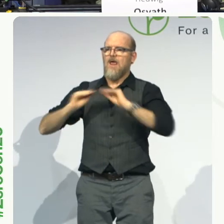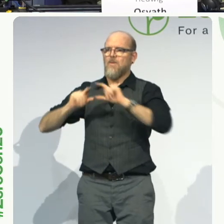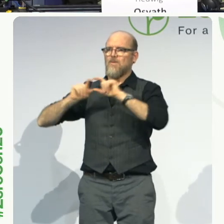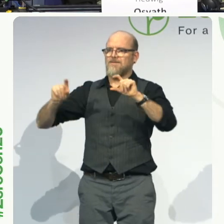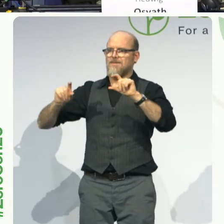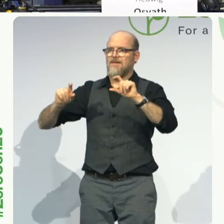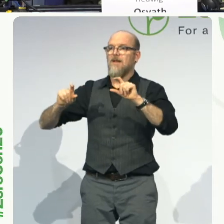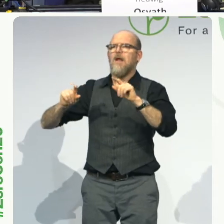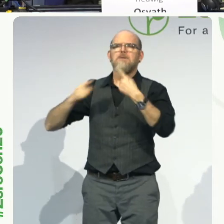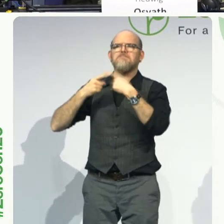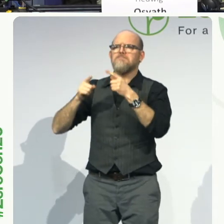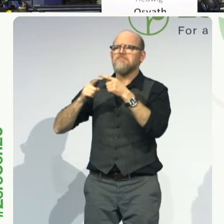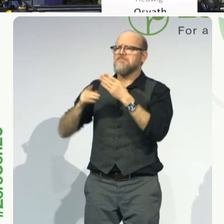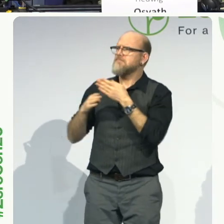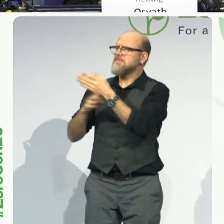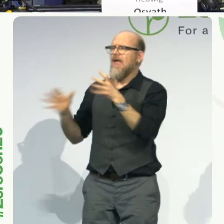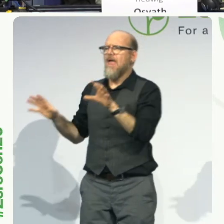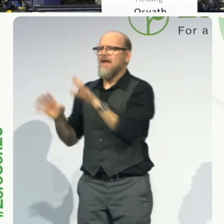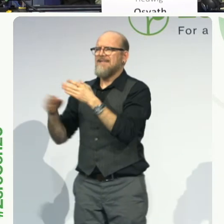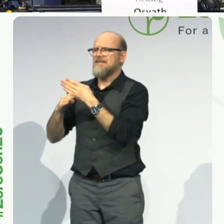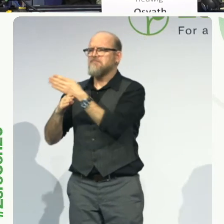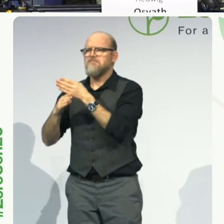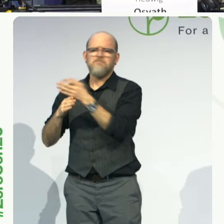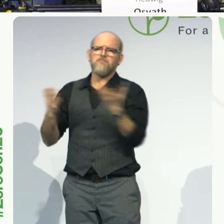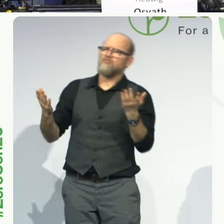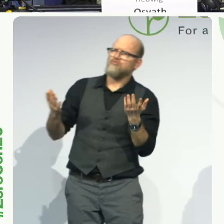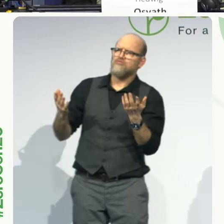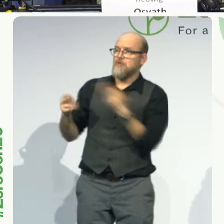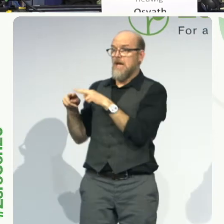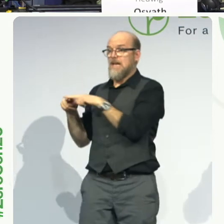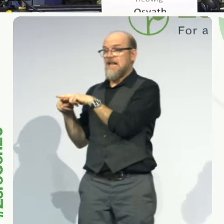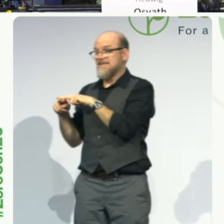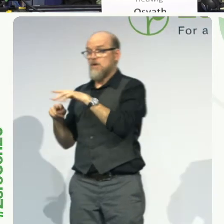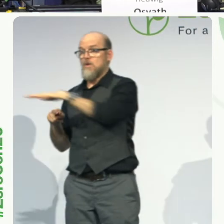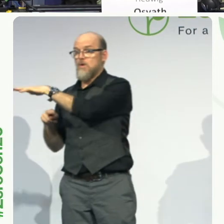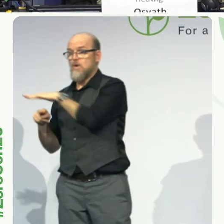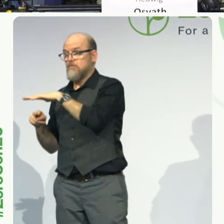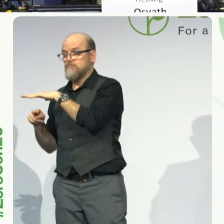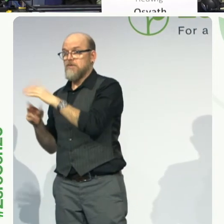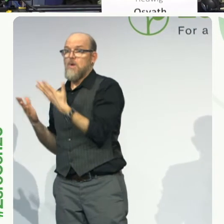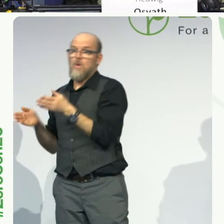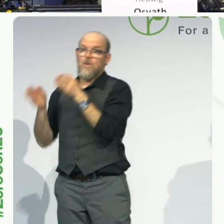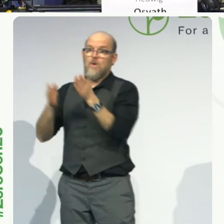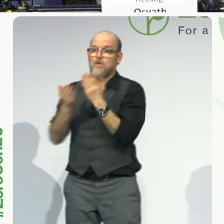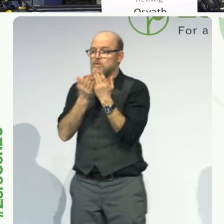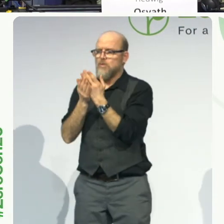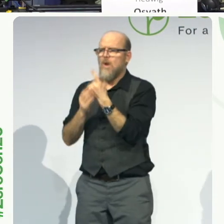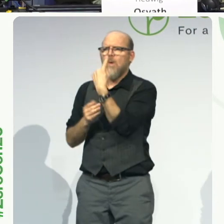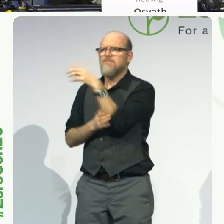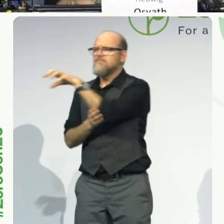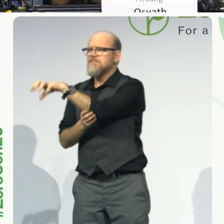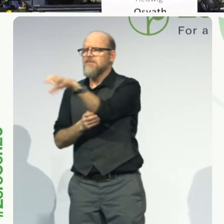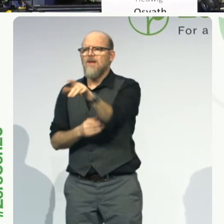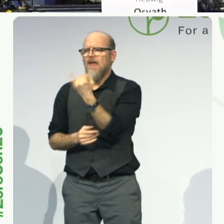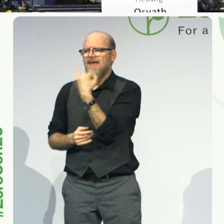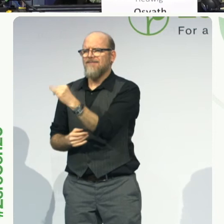development on different levels, national, district, and school level, by awareness raising and ongoing needs assessment. And the implementation has recently started with the